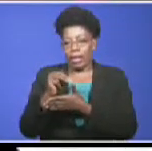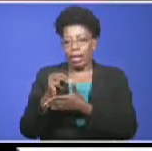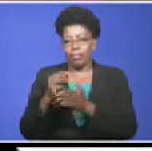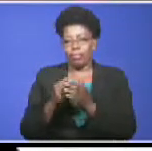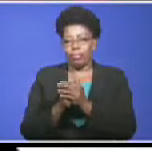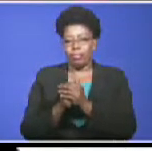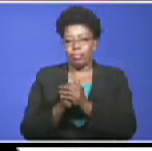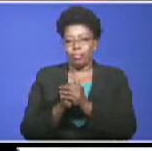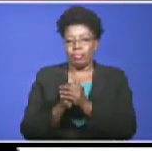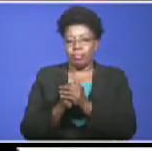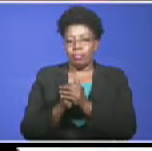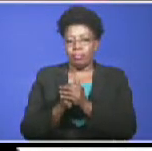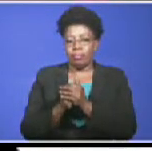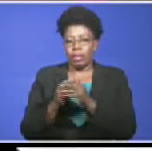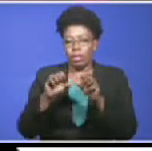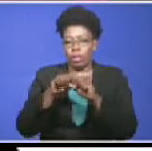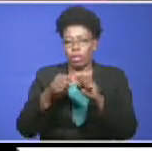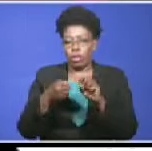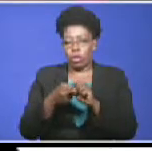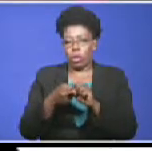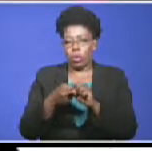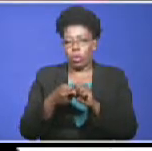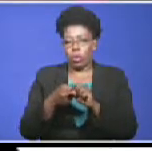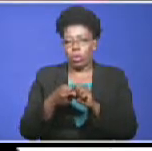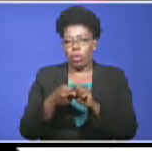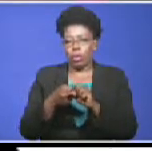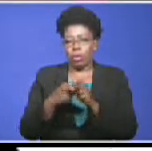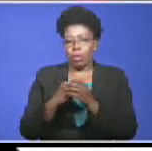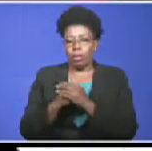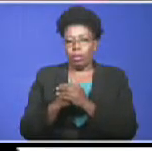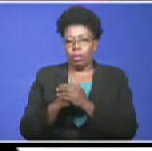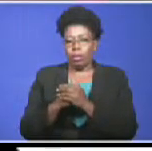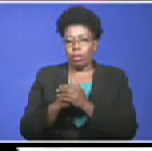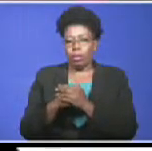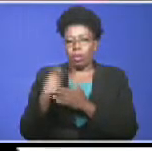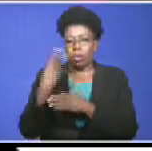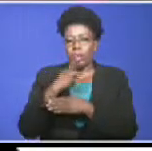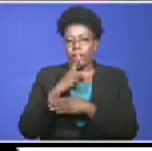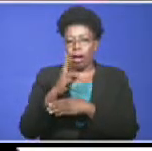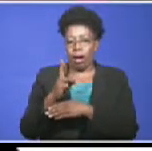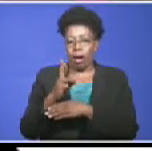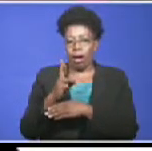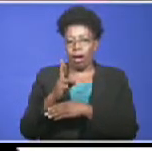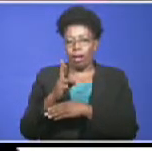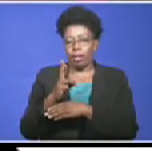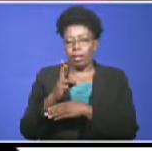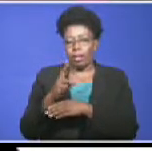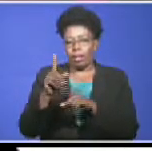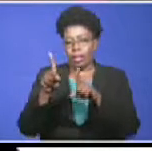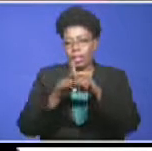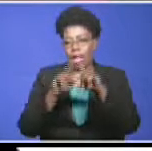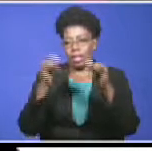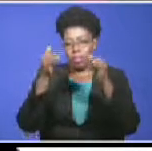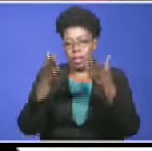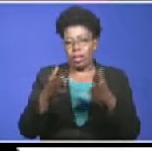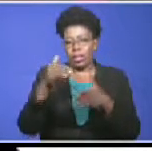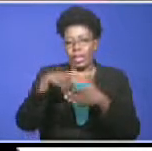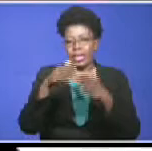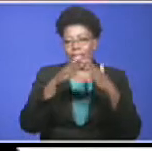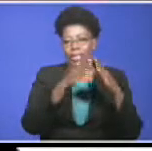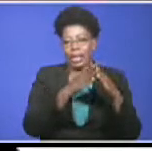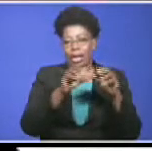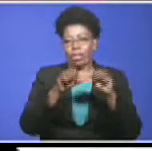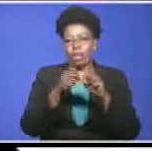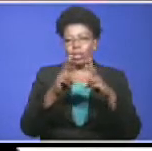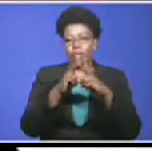close by, and then Da Vinci down there. So basically they were the stars and the players in town, so there